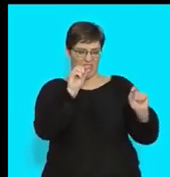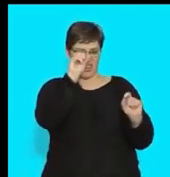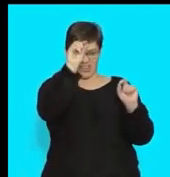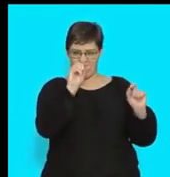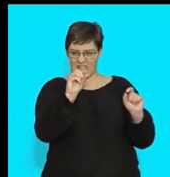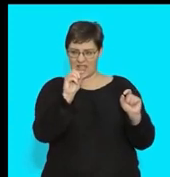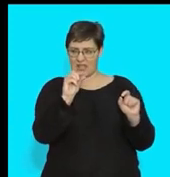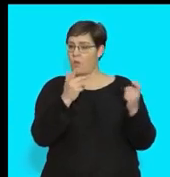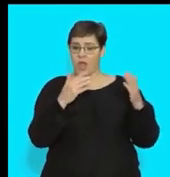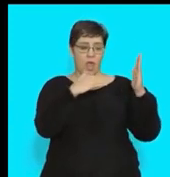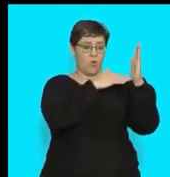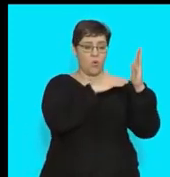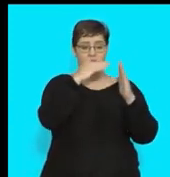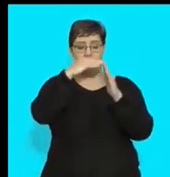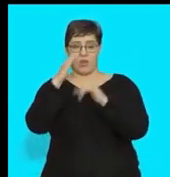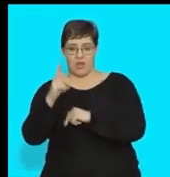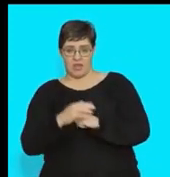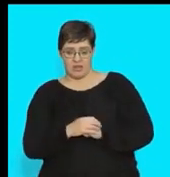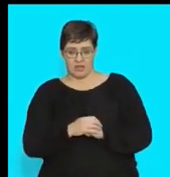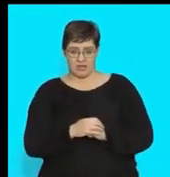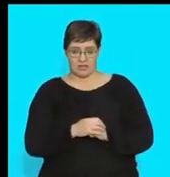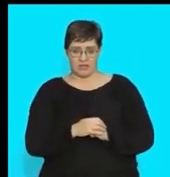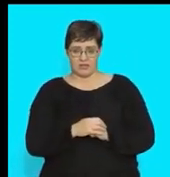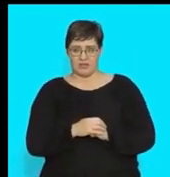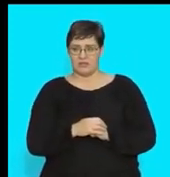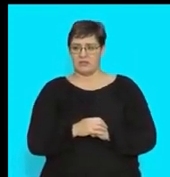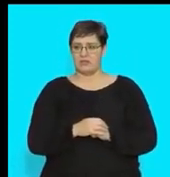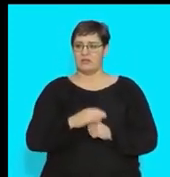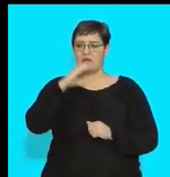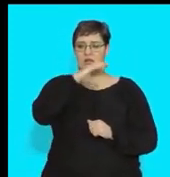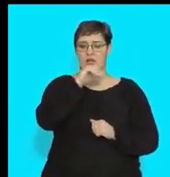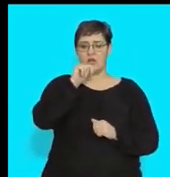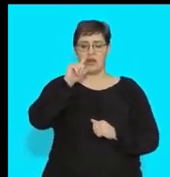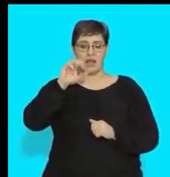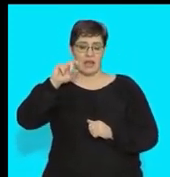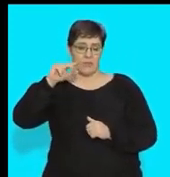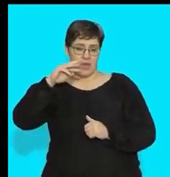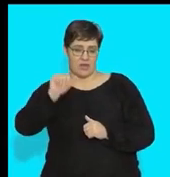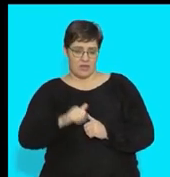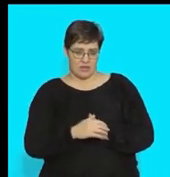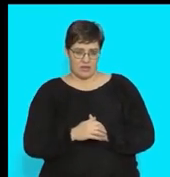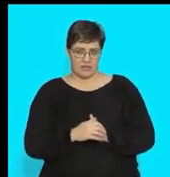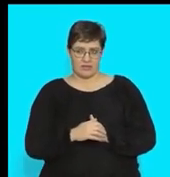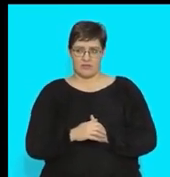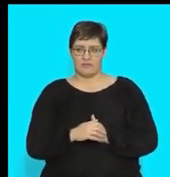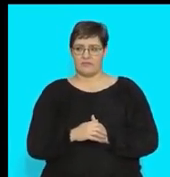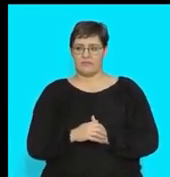Thickened at the corners. Sclerenchyma.